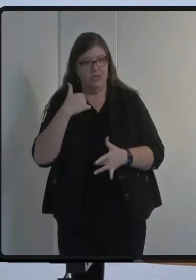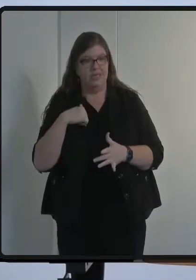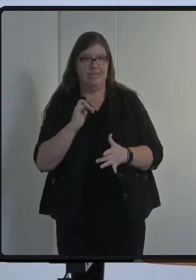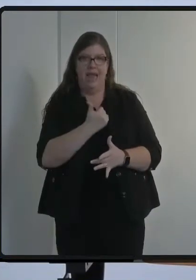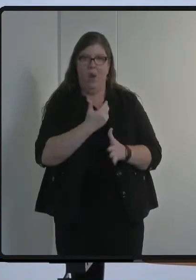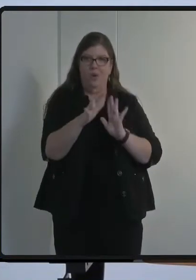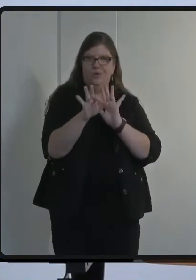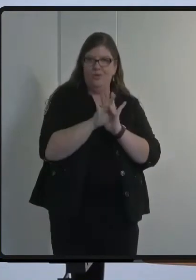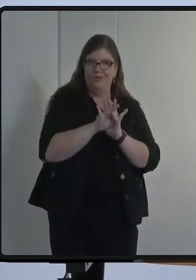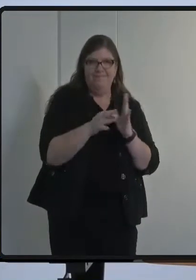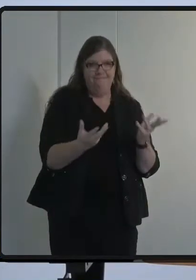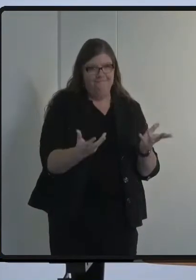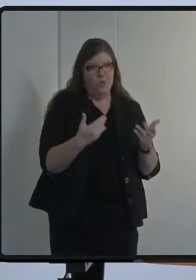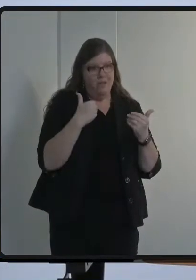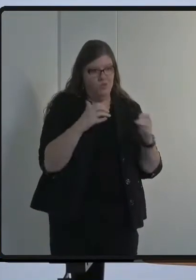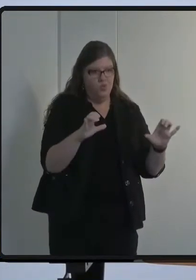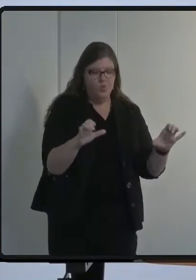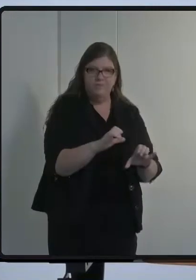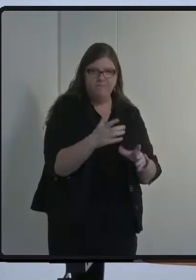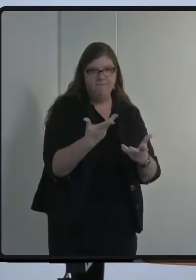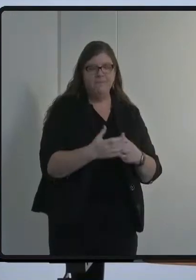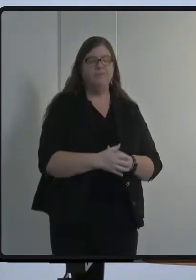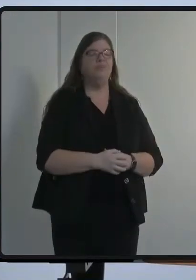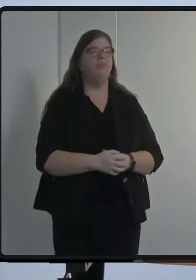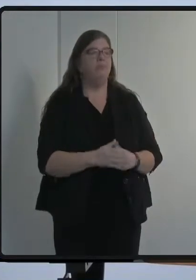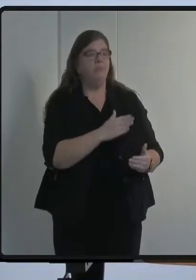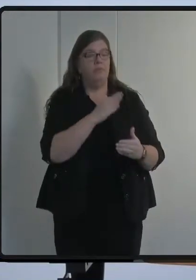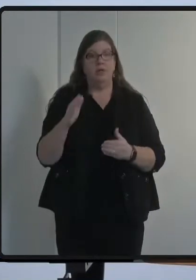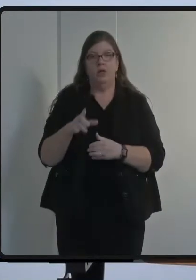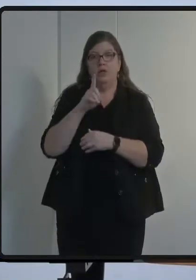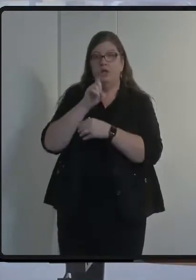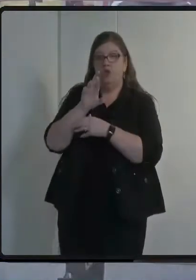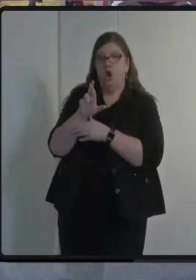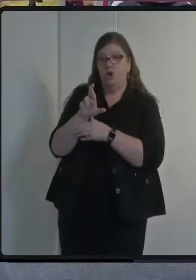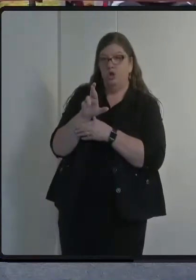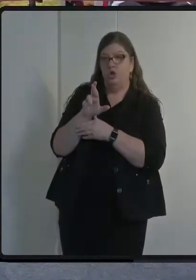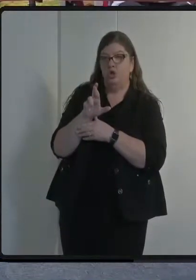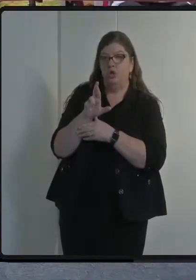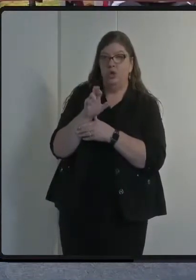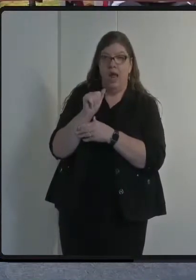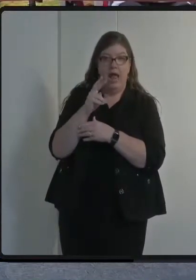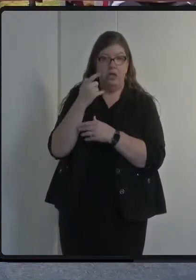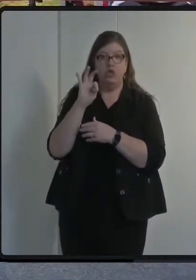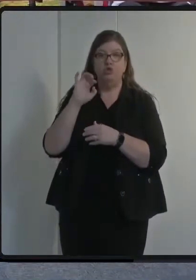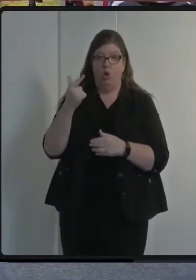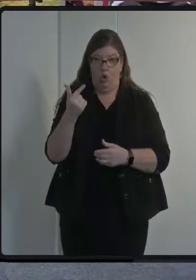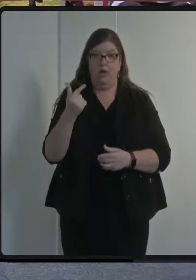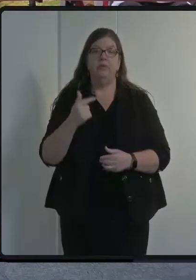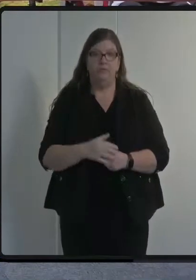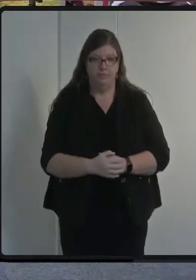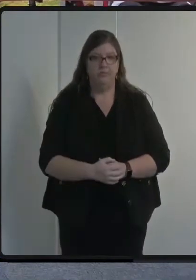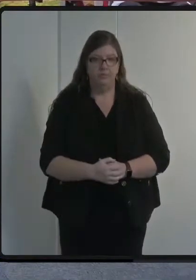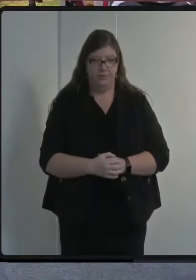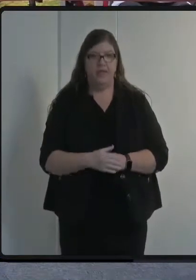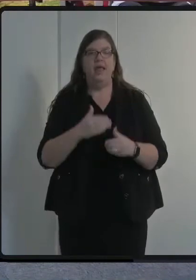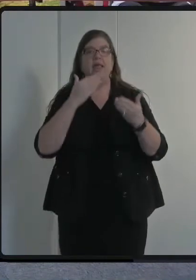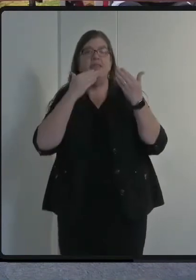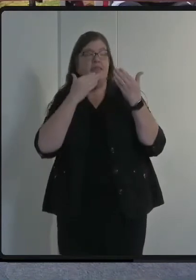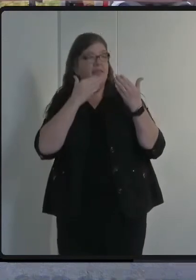Next, we have Dr. Reynosso, Director of the county's Department of Public Health. Thank you, Supervisor Hart, for sharing